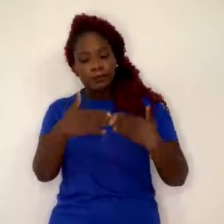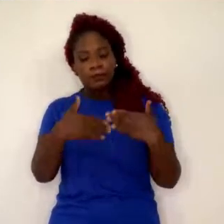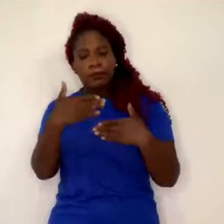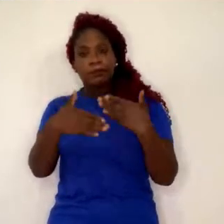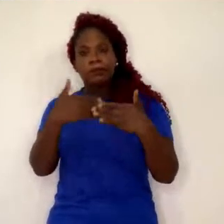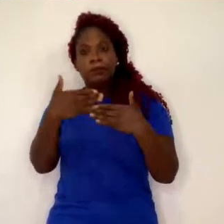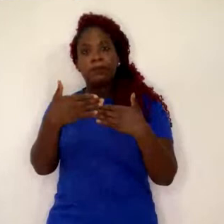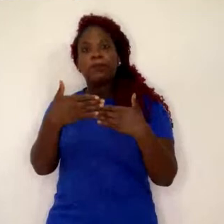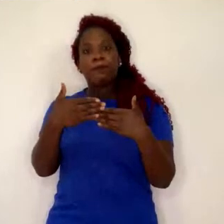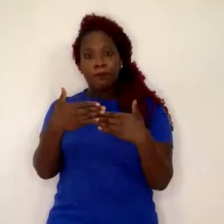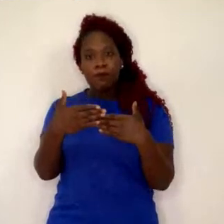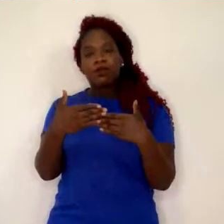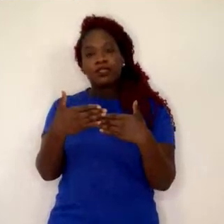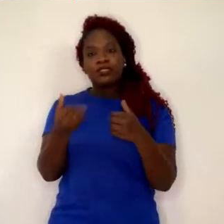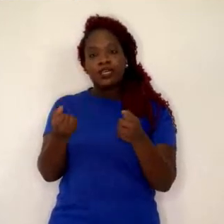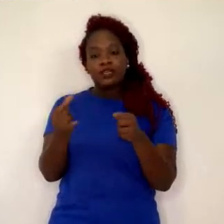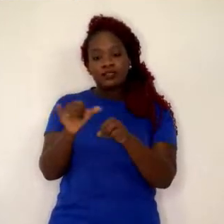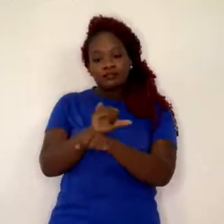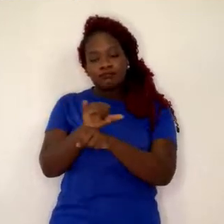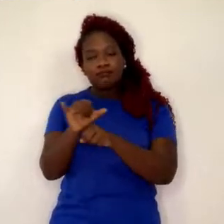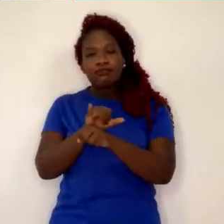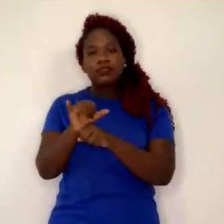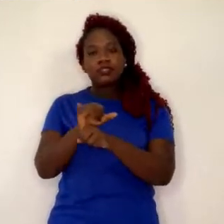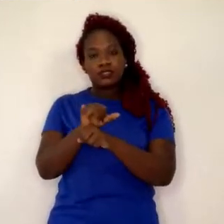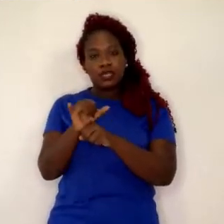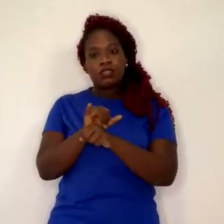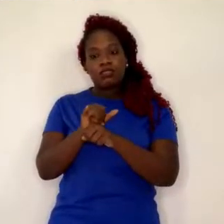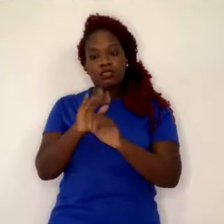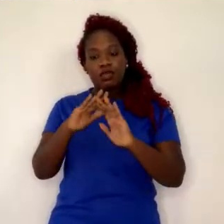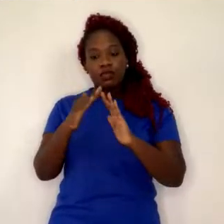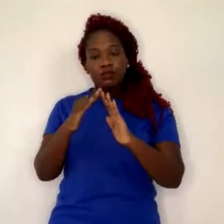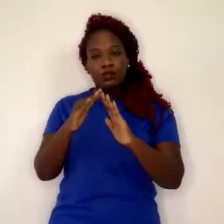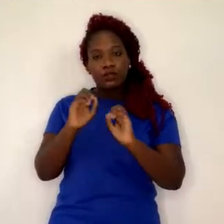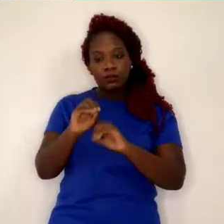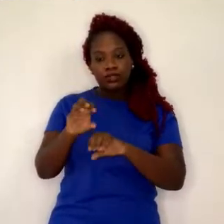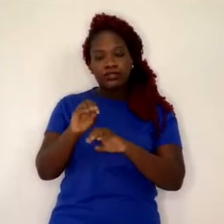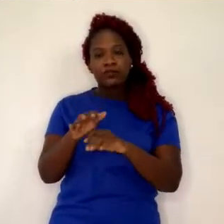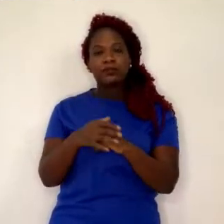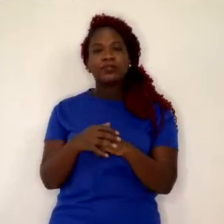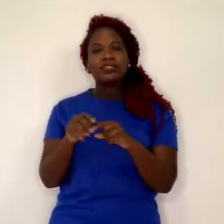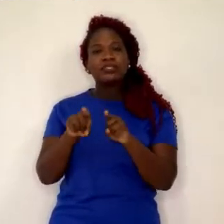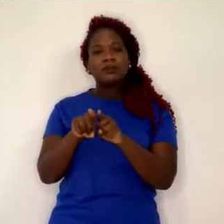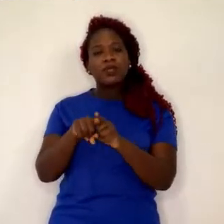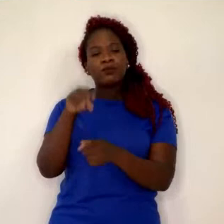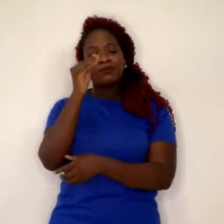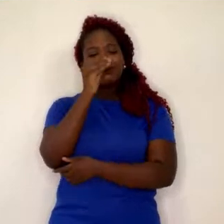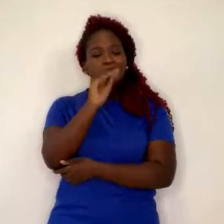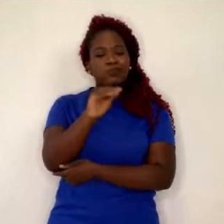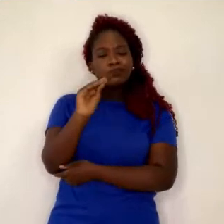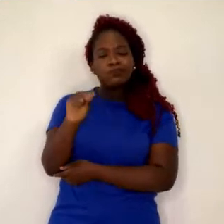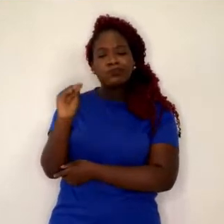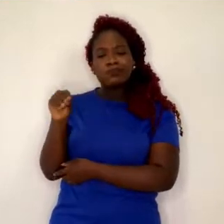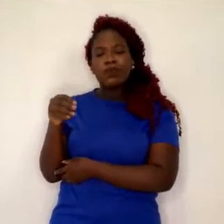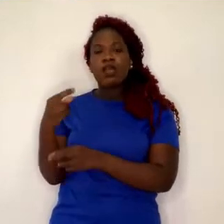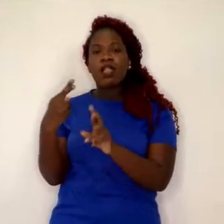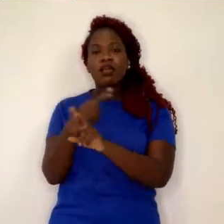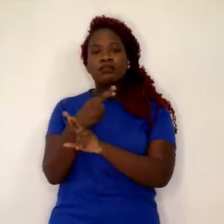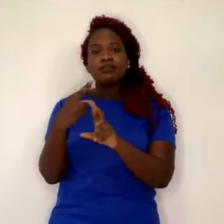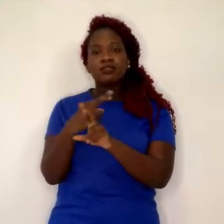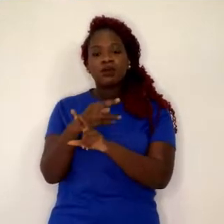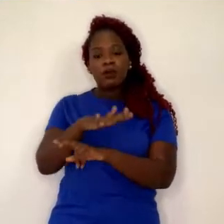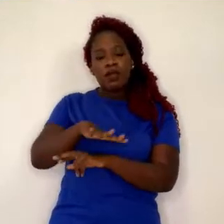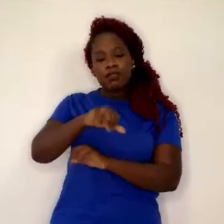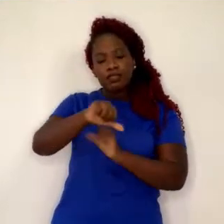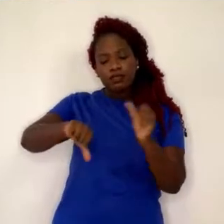a significant advancement of instrumentalization or weaponization of